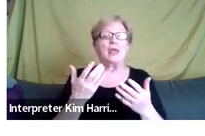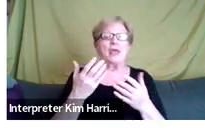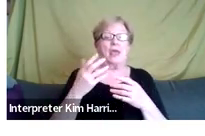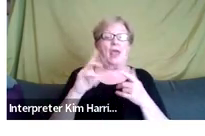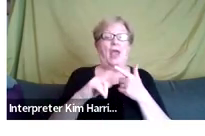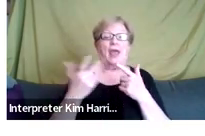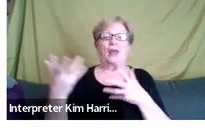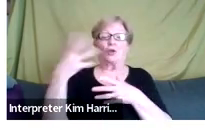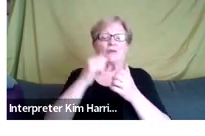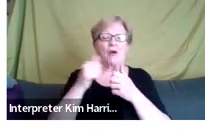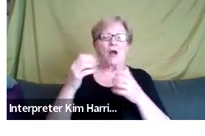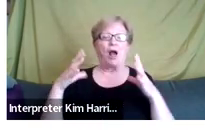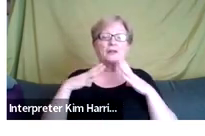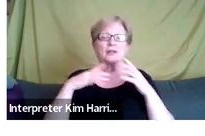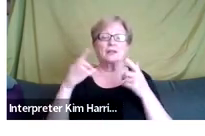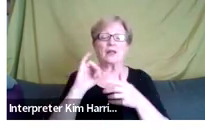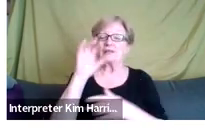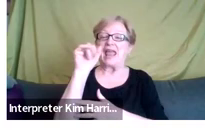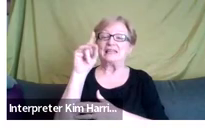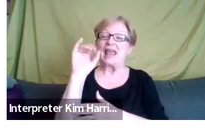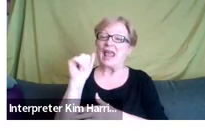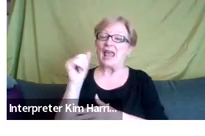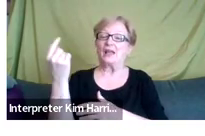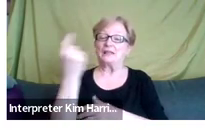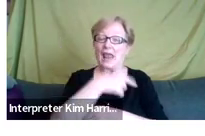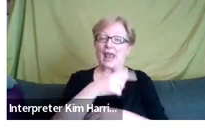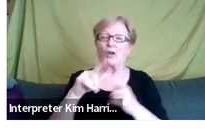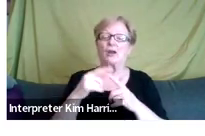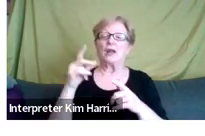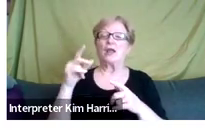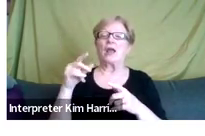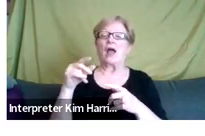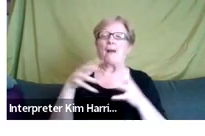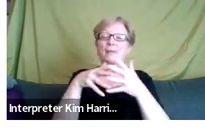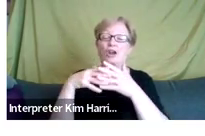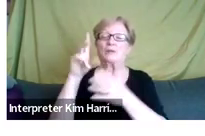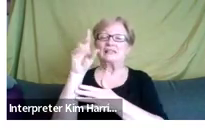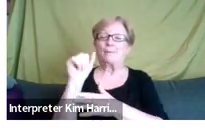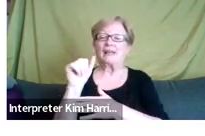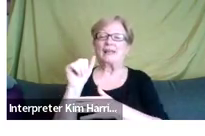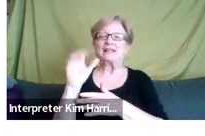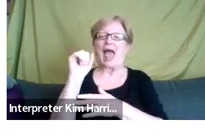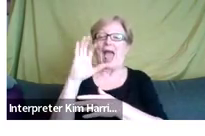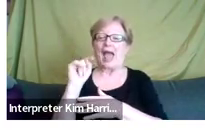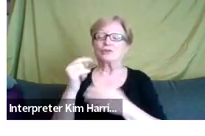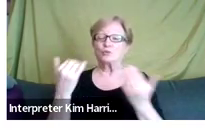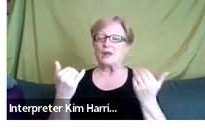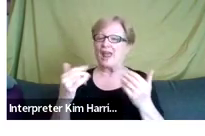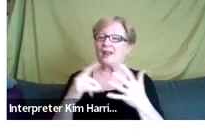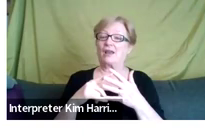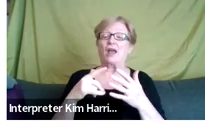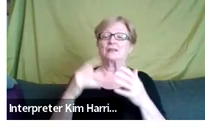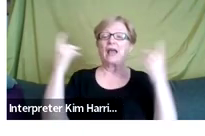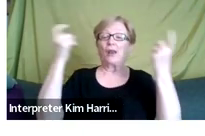holidays such as ADA Day or the Americans with Disabilities Act Day. Celebrating Pride